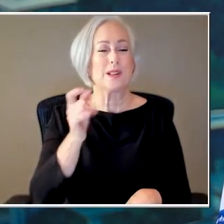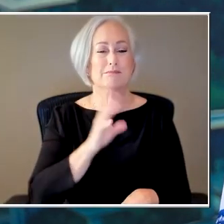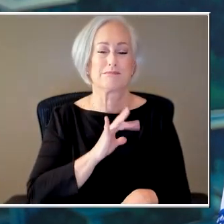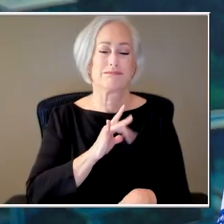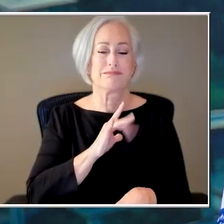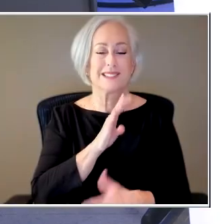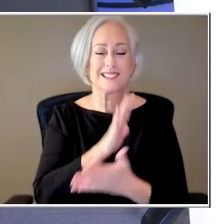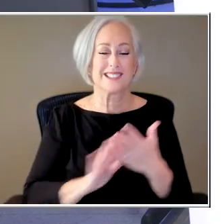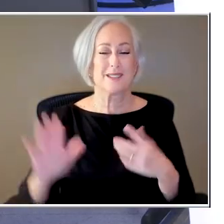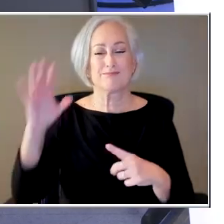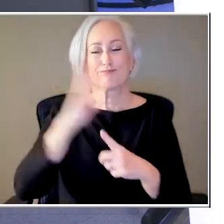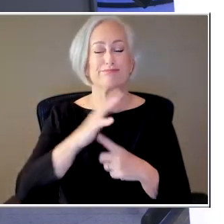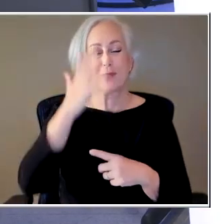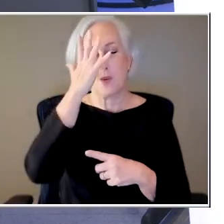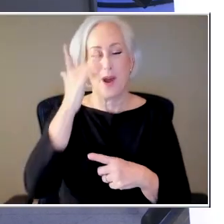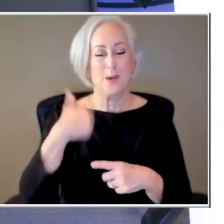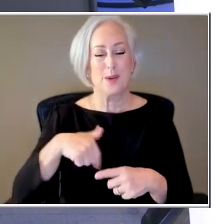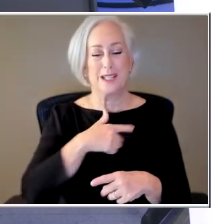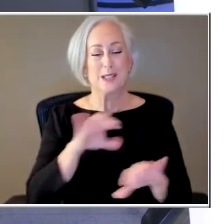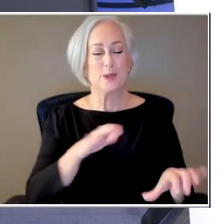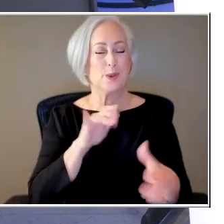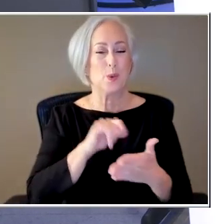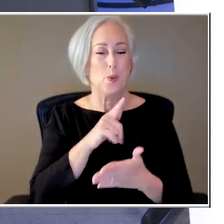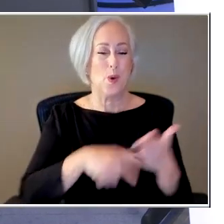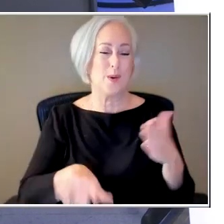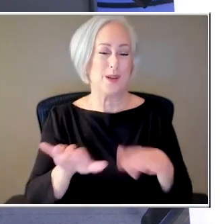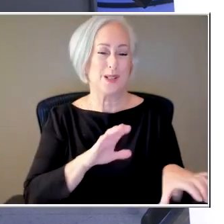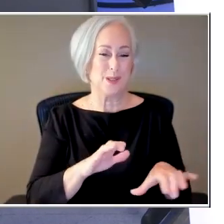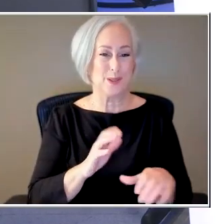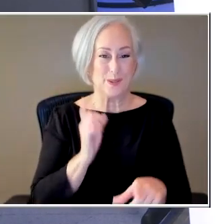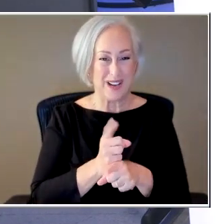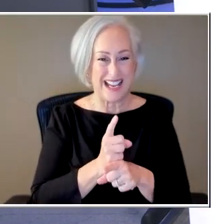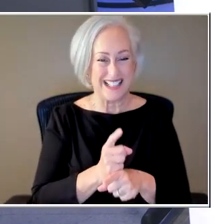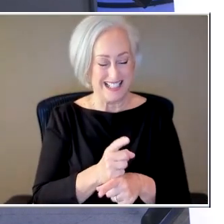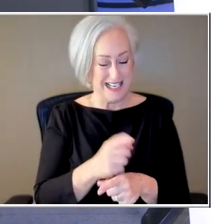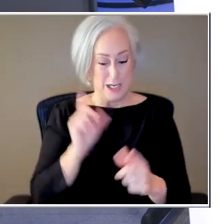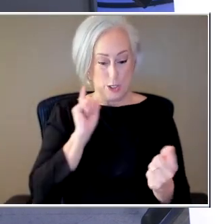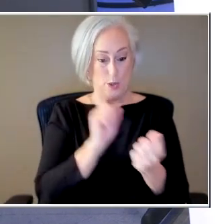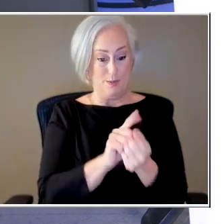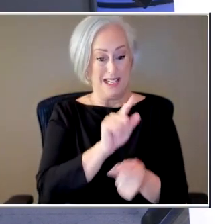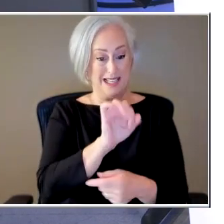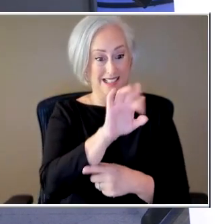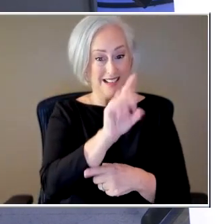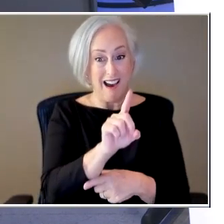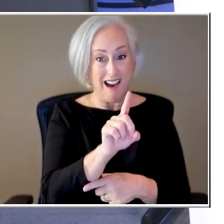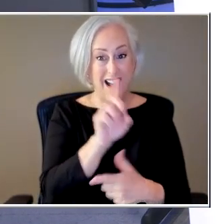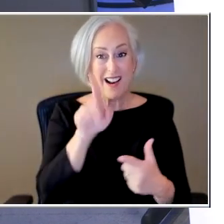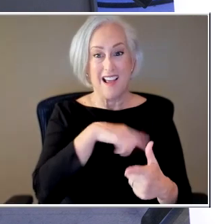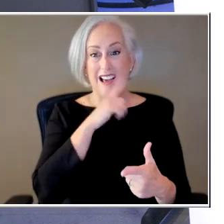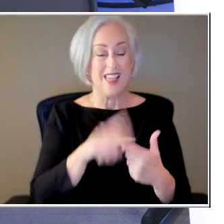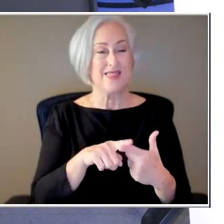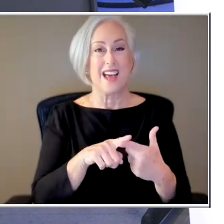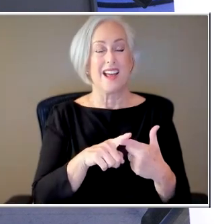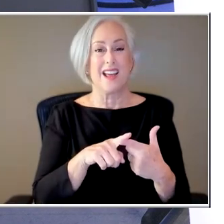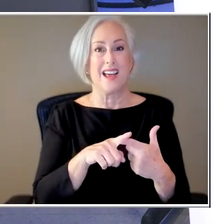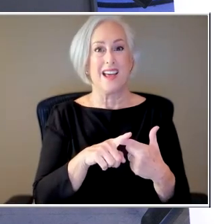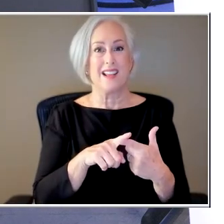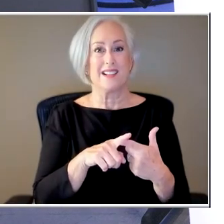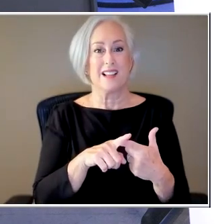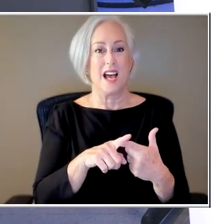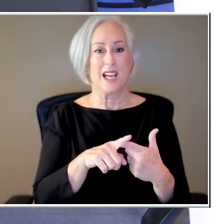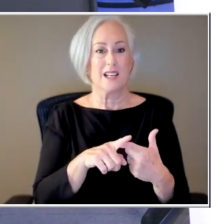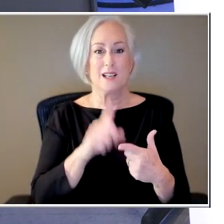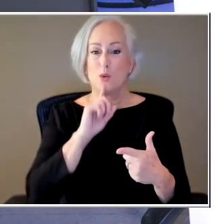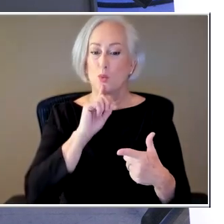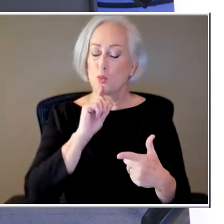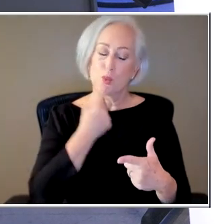It is. This is kind of like, this is why you love to see this, right? You meet somebody like Todd when he comes in, and it's kind of dire straits, and then yes,